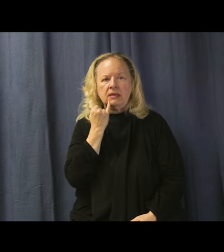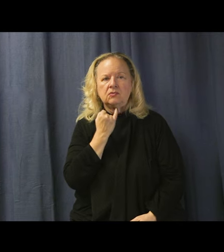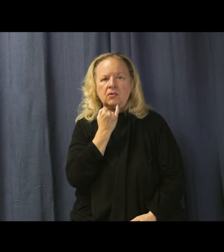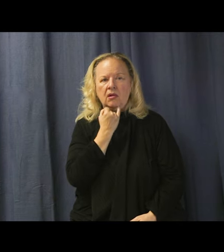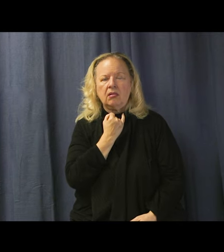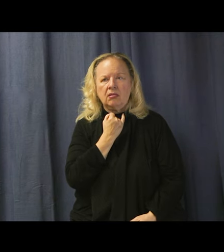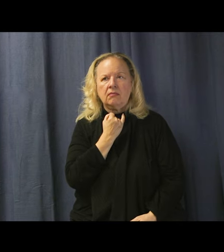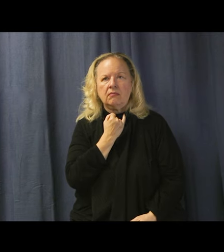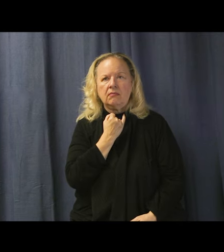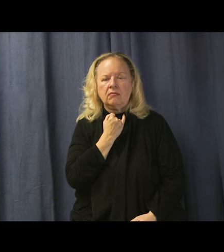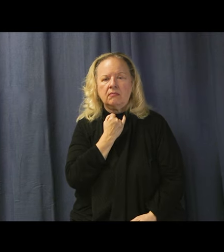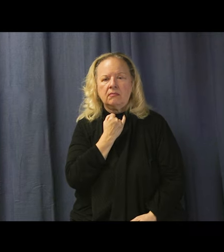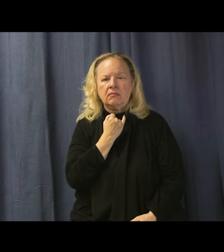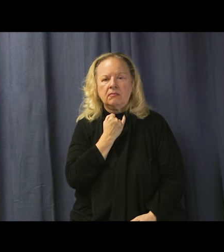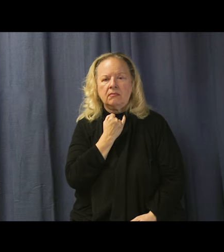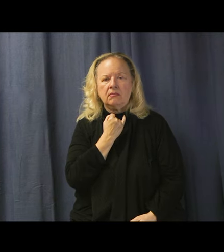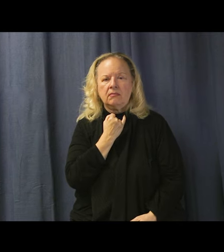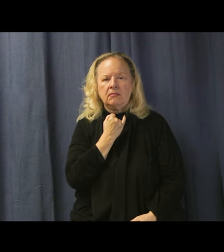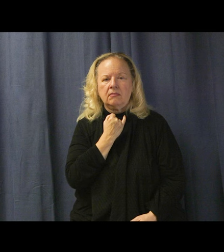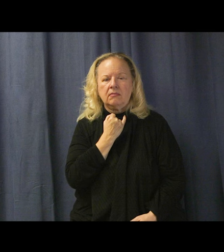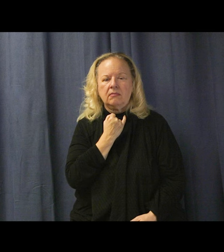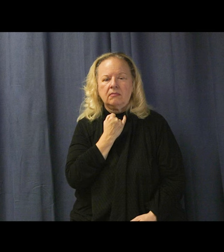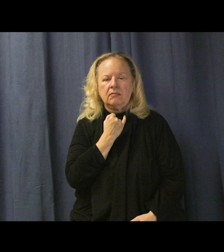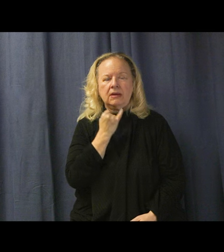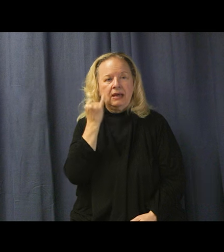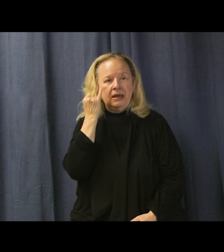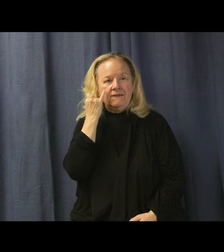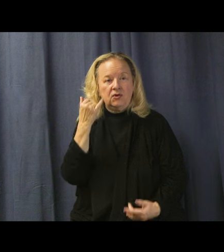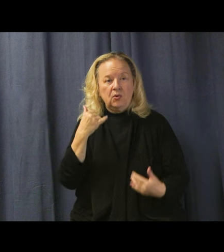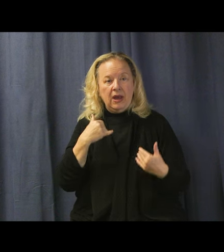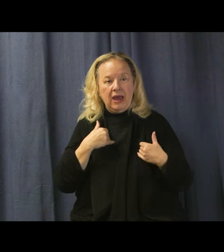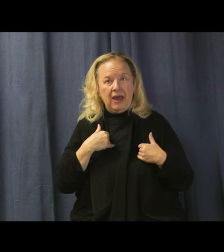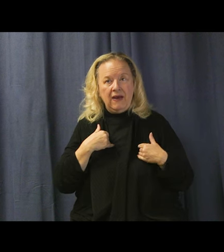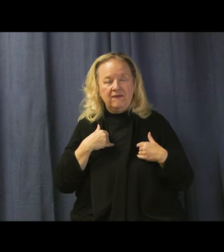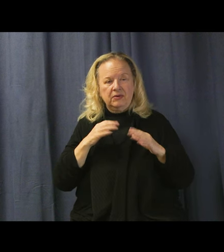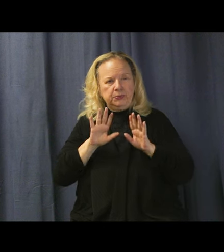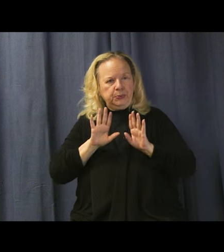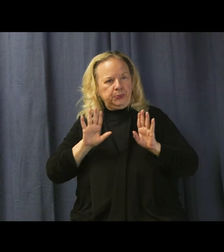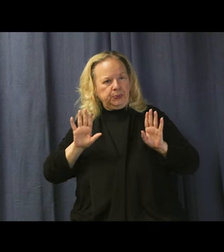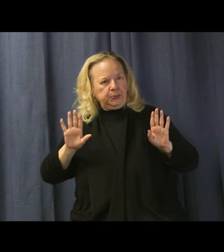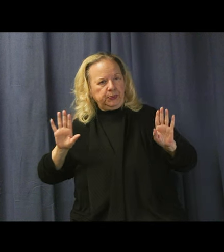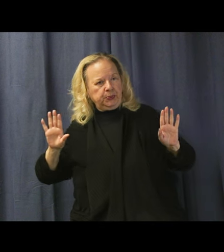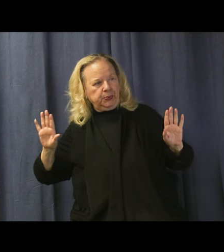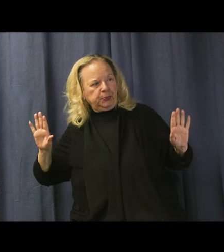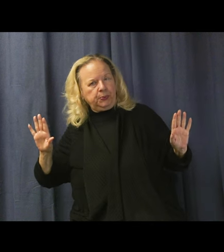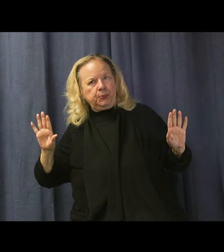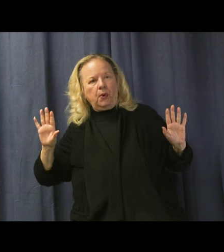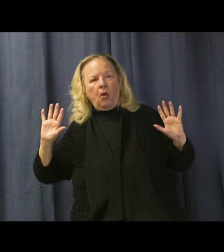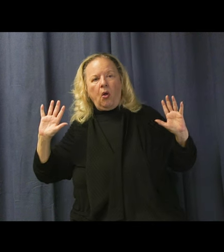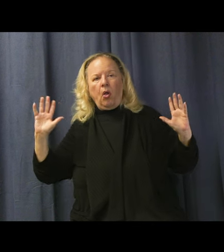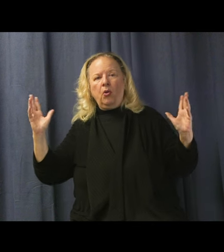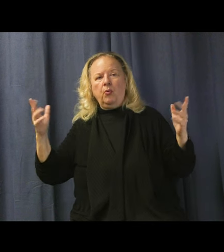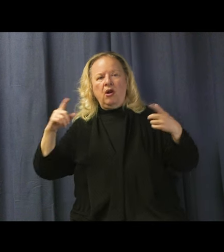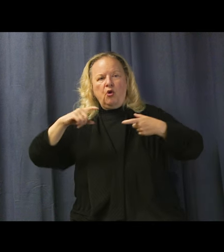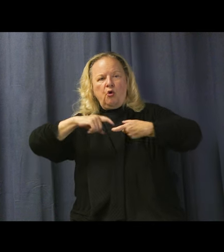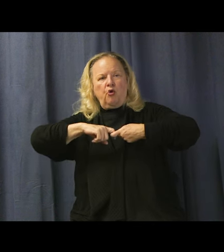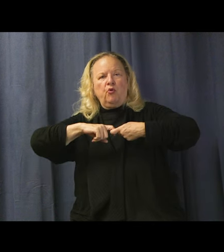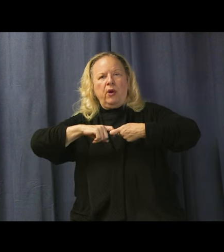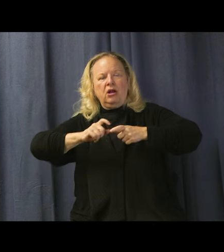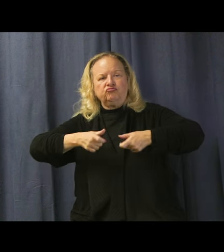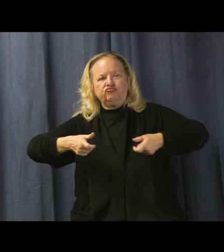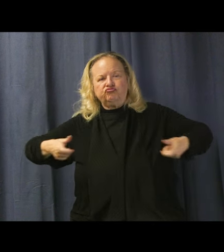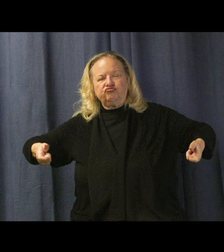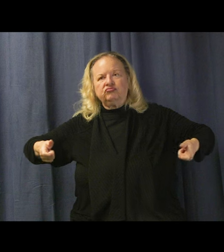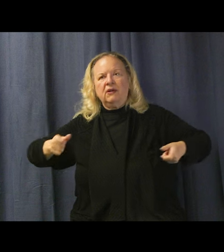Israel. So if you have a big piece of canvas and you take it real long and you circle it around and hook it together, the